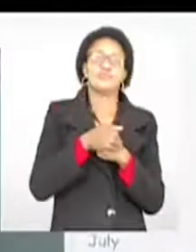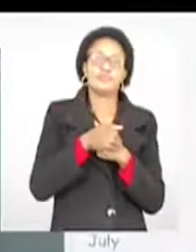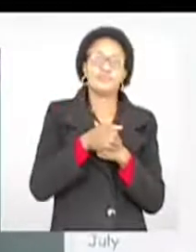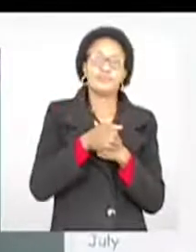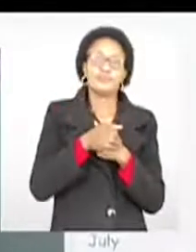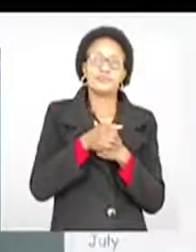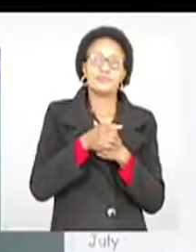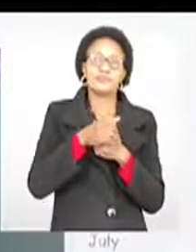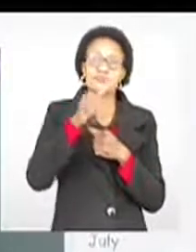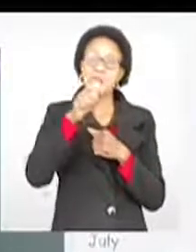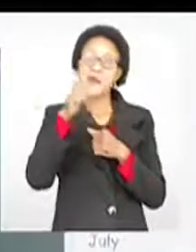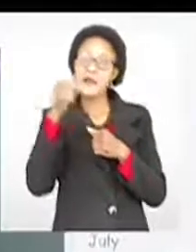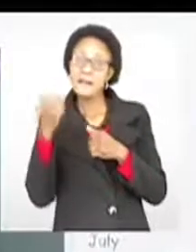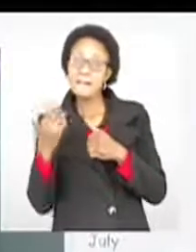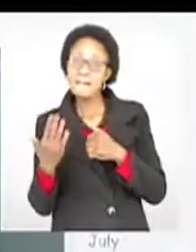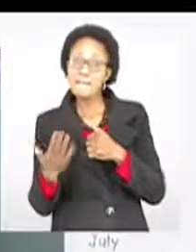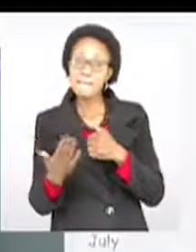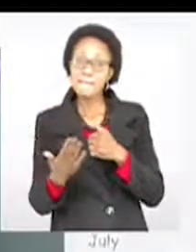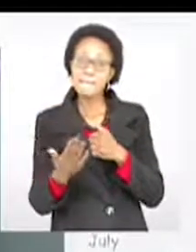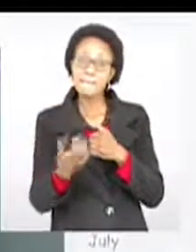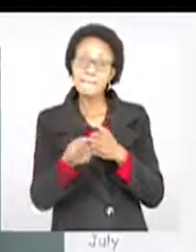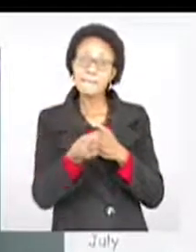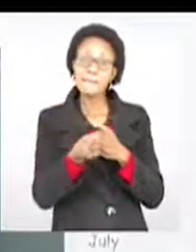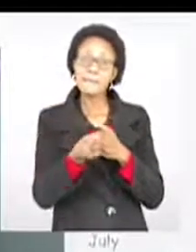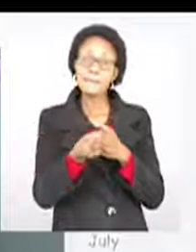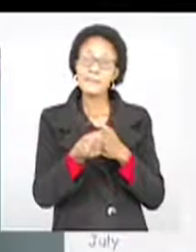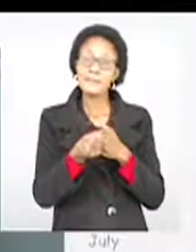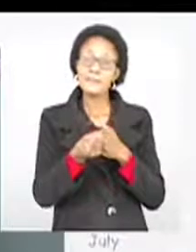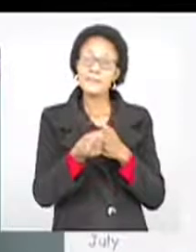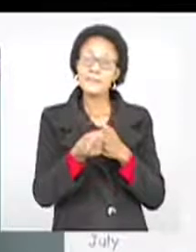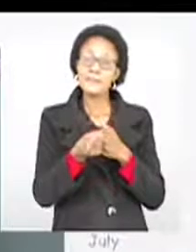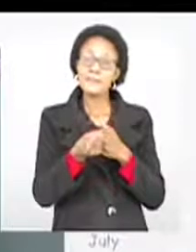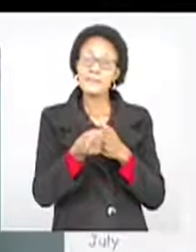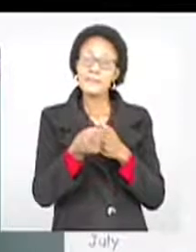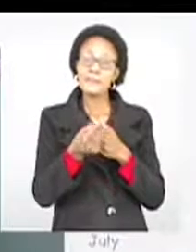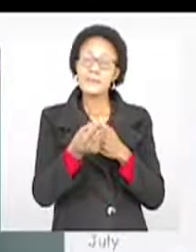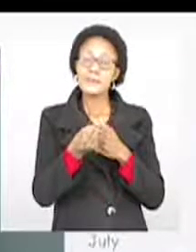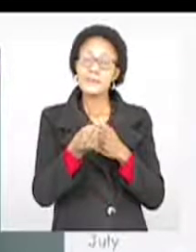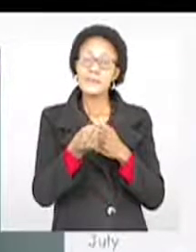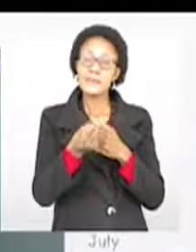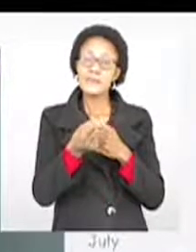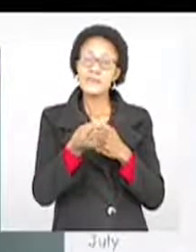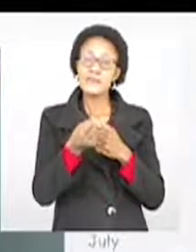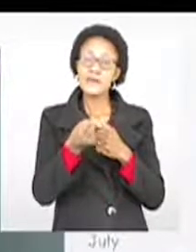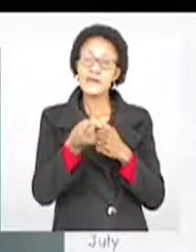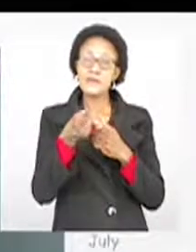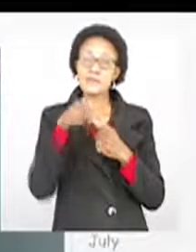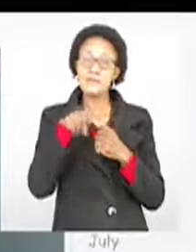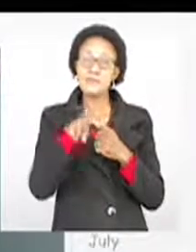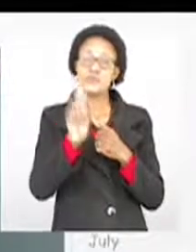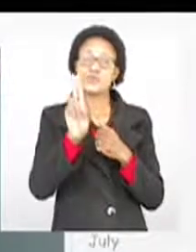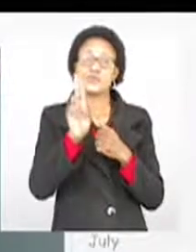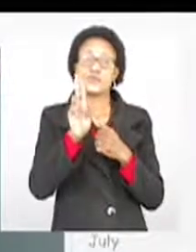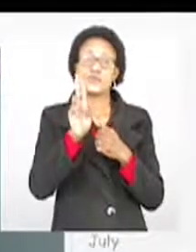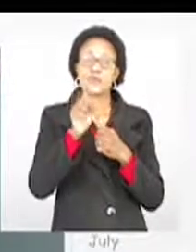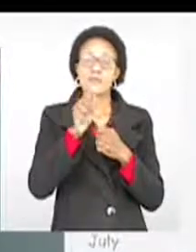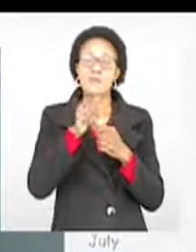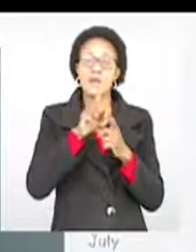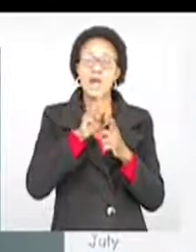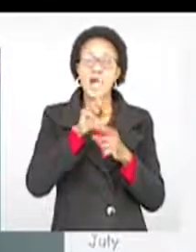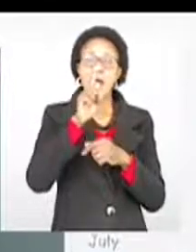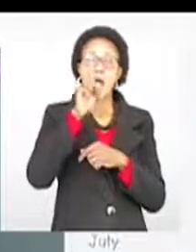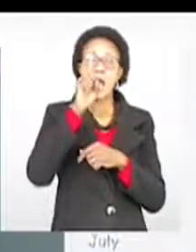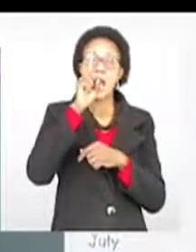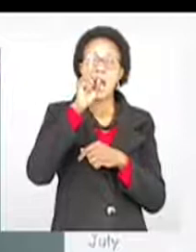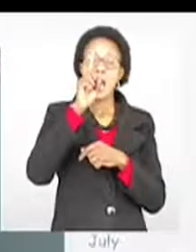from the umbrella, we also have other words that have the letter U in them. For example, the word